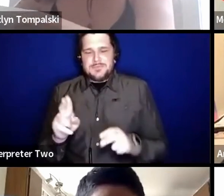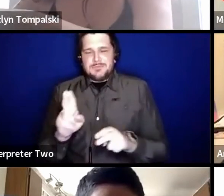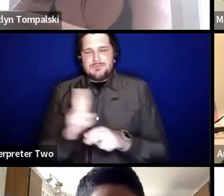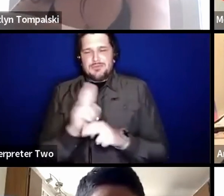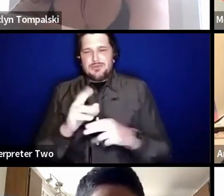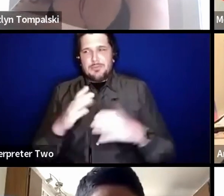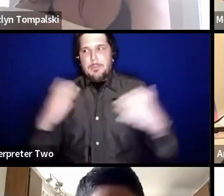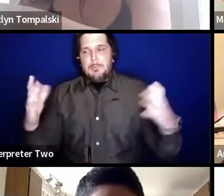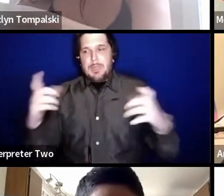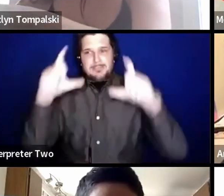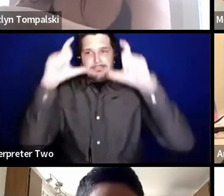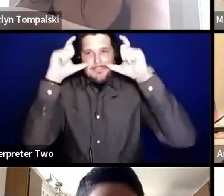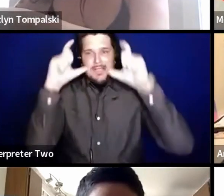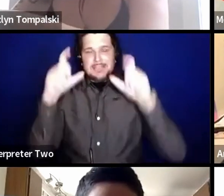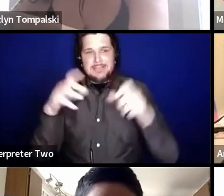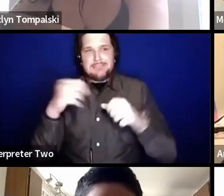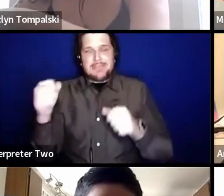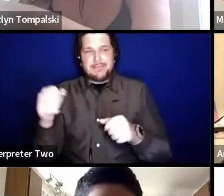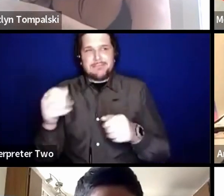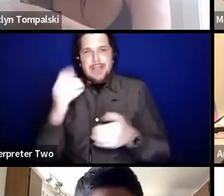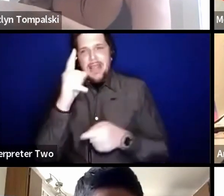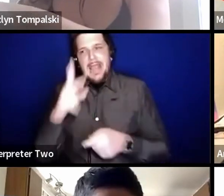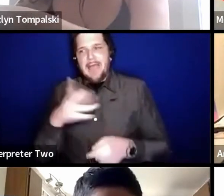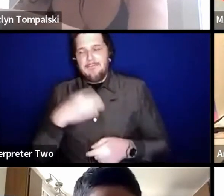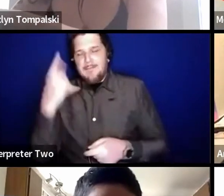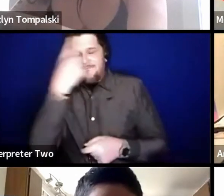glasses that take up half of my face.